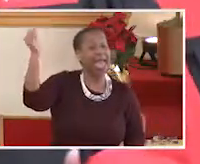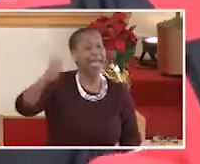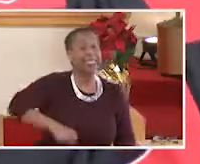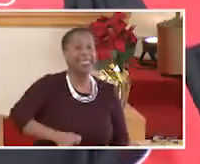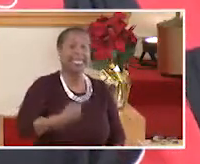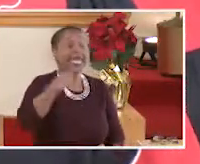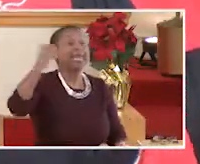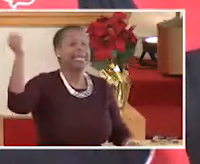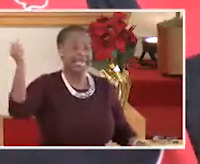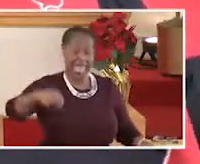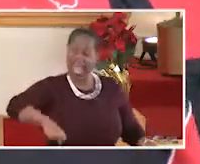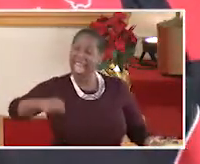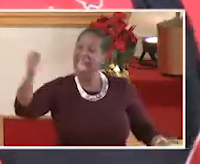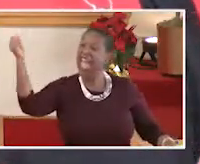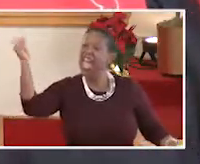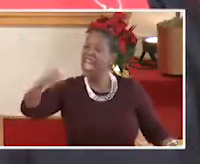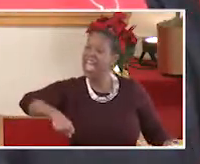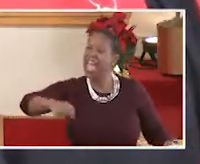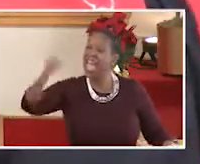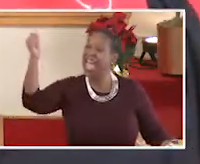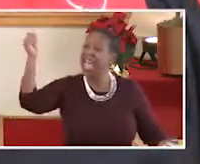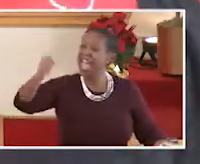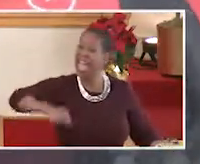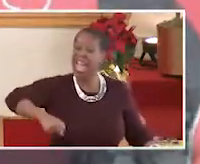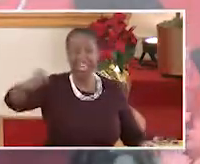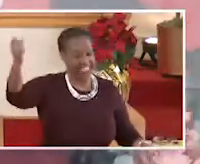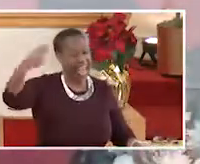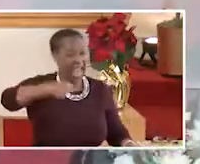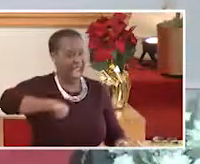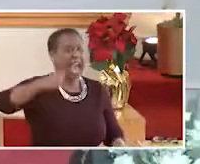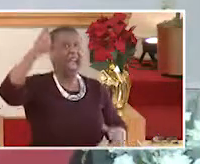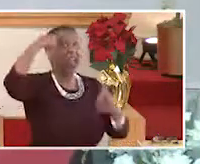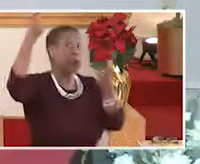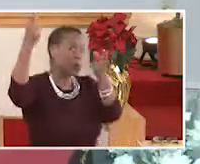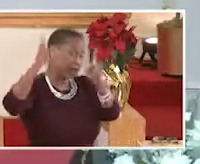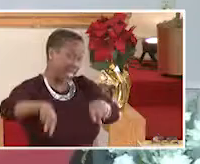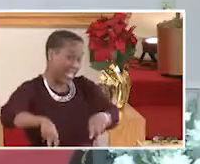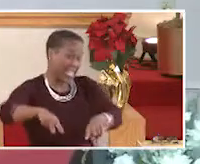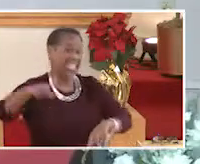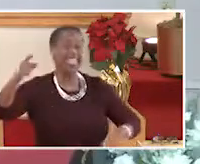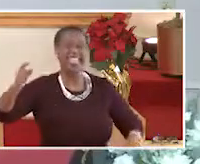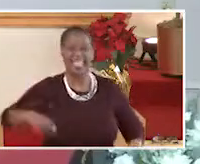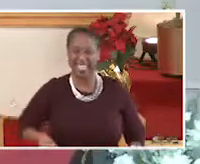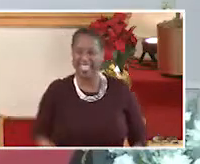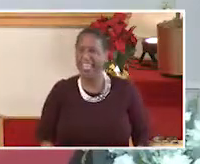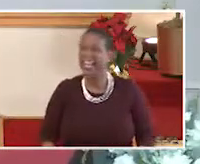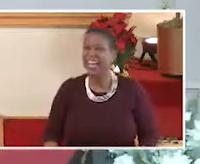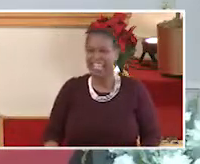Yes to you will. Yes to you will.